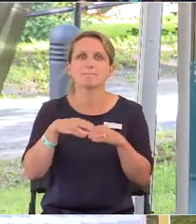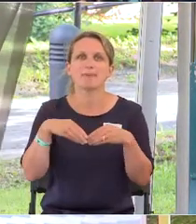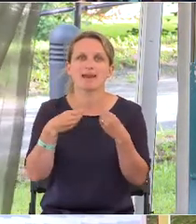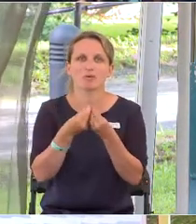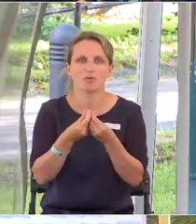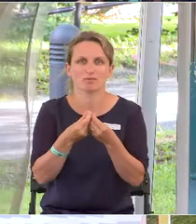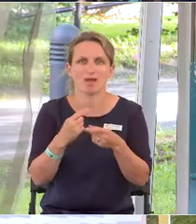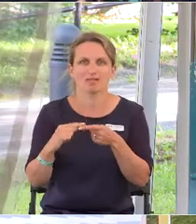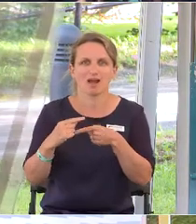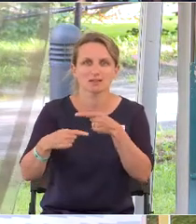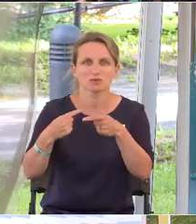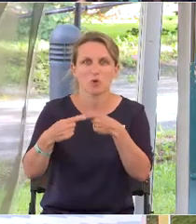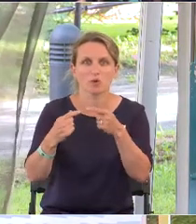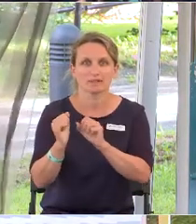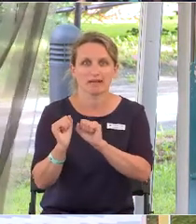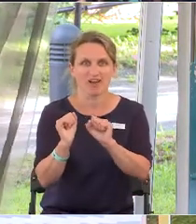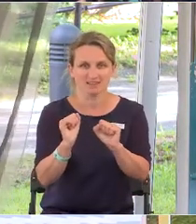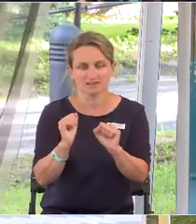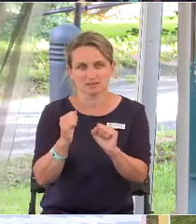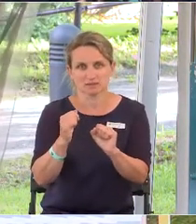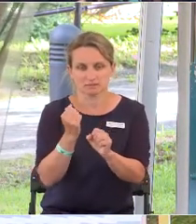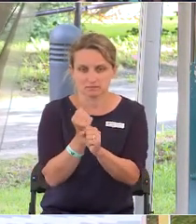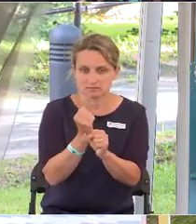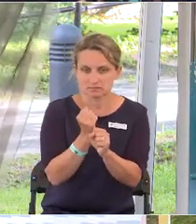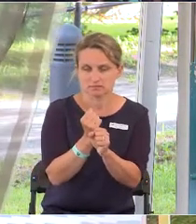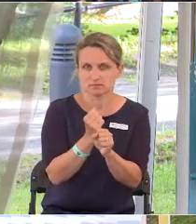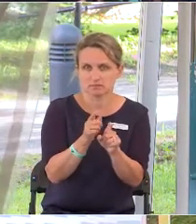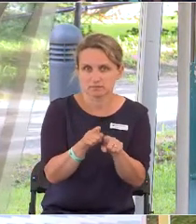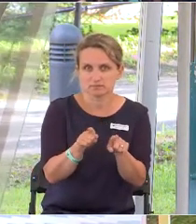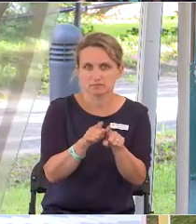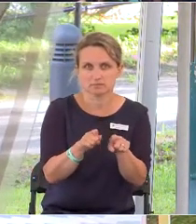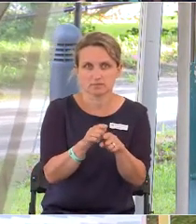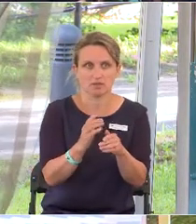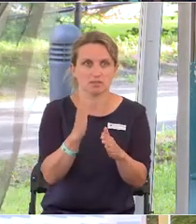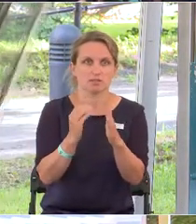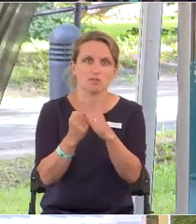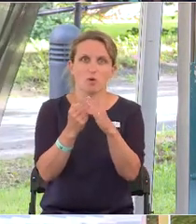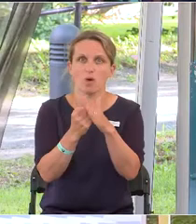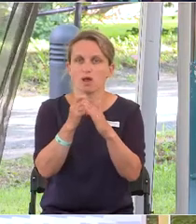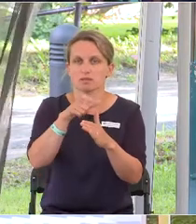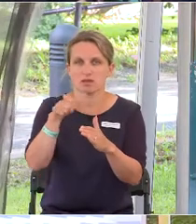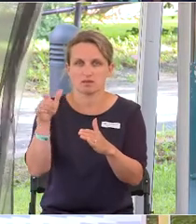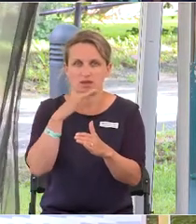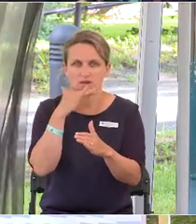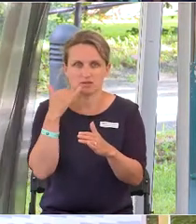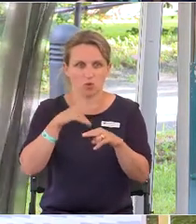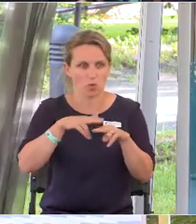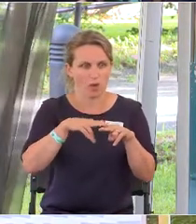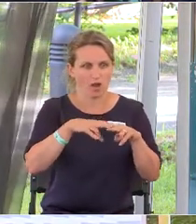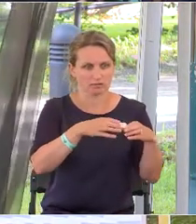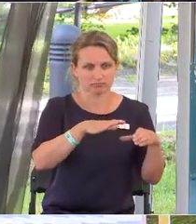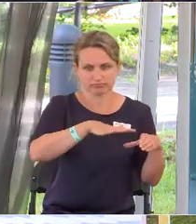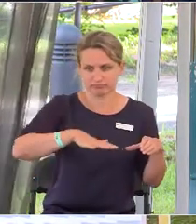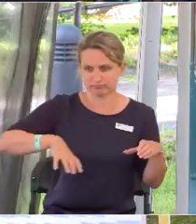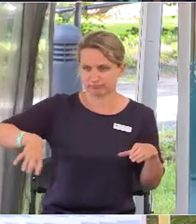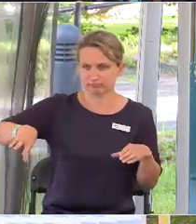very efficient at doing that. Has connected many supporters all over Australian local communities. I